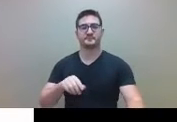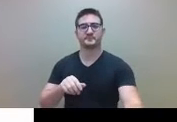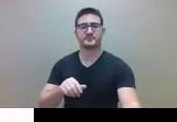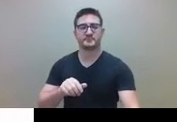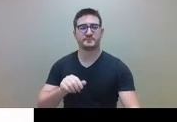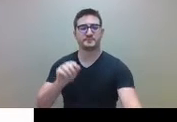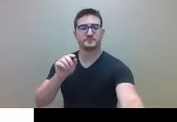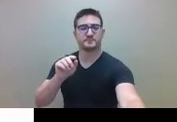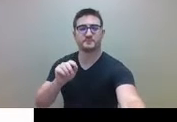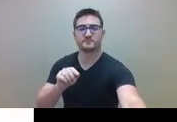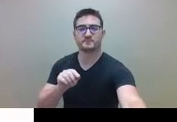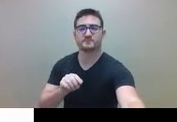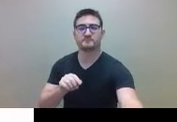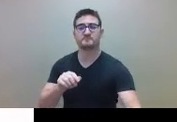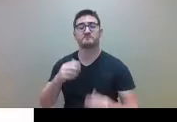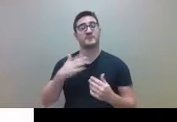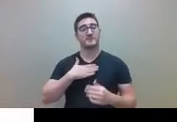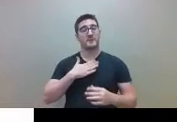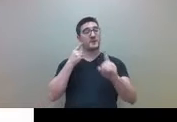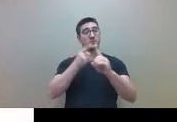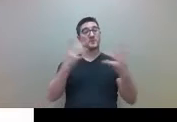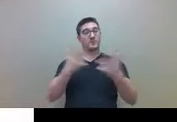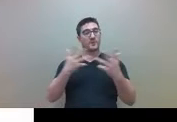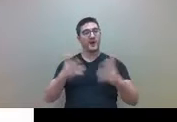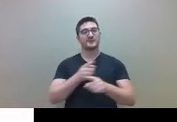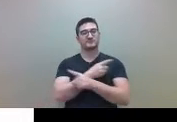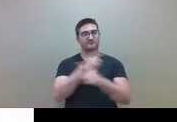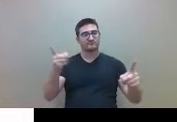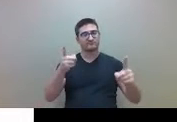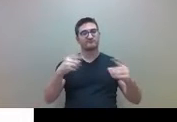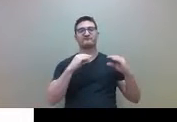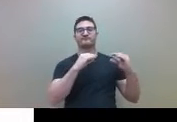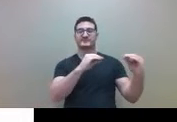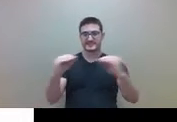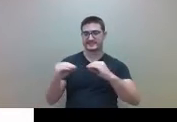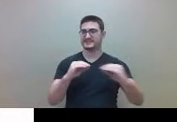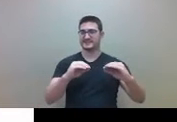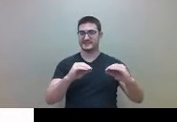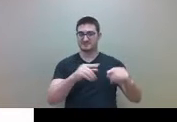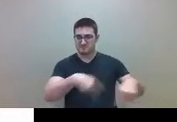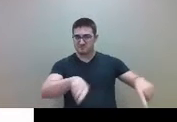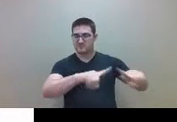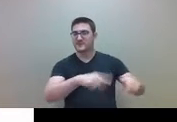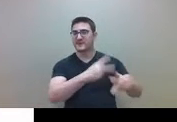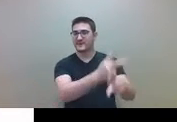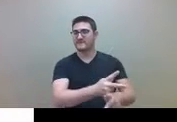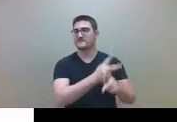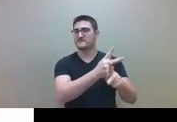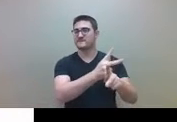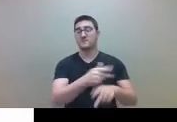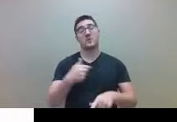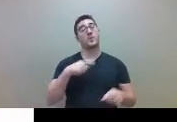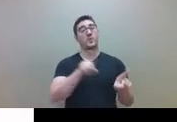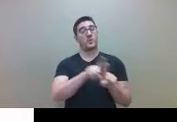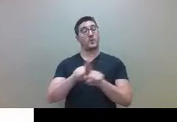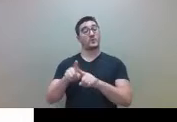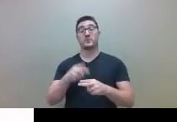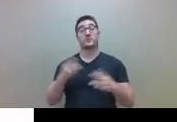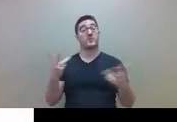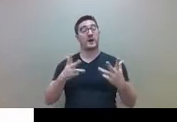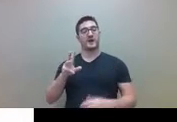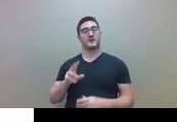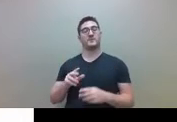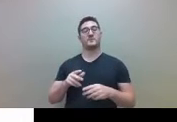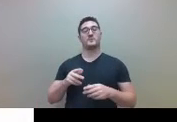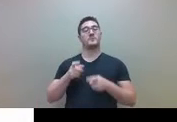providing education to caregivers. But I did merge my role into wellness care manager as well. So I'm kind of a